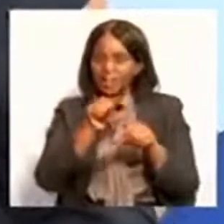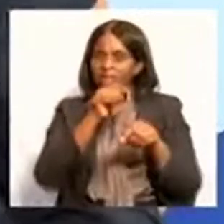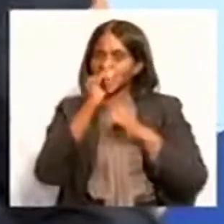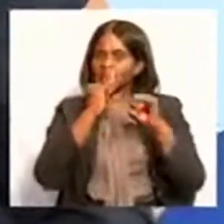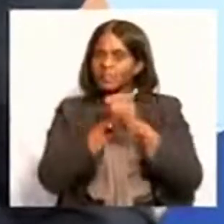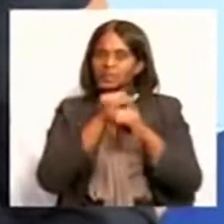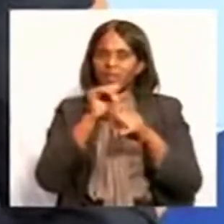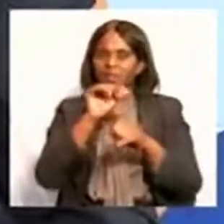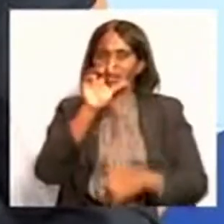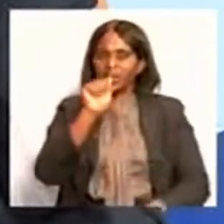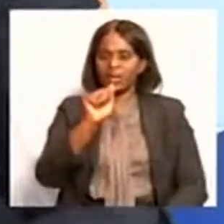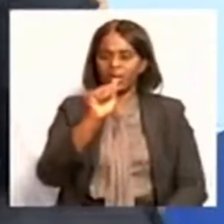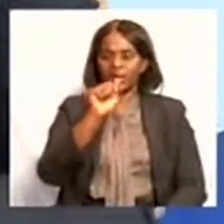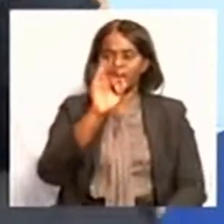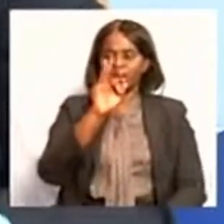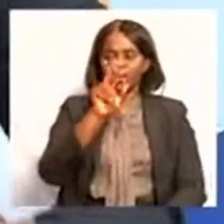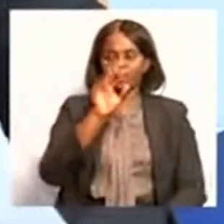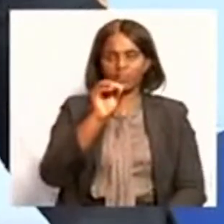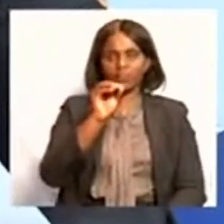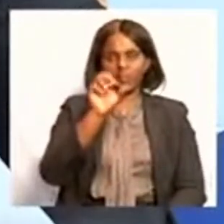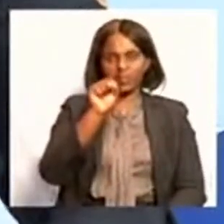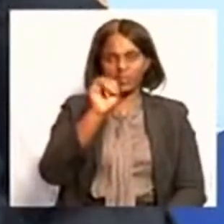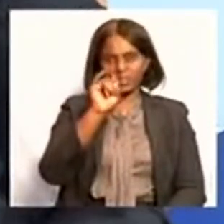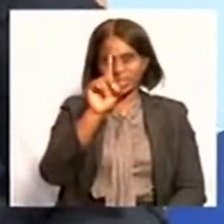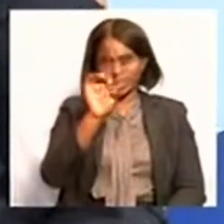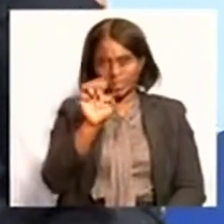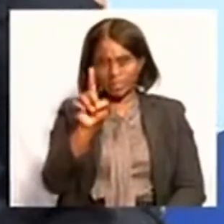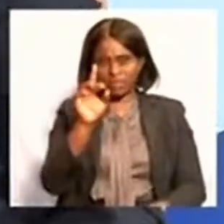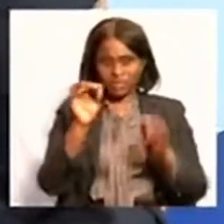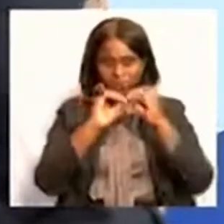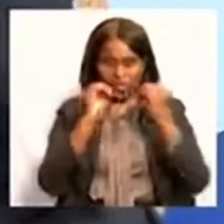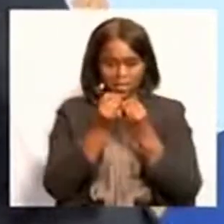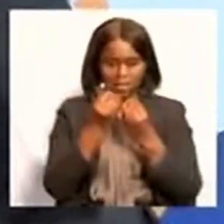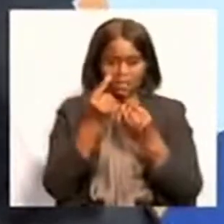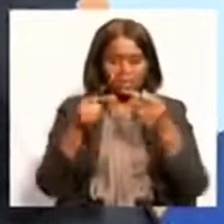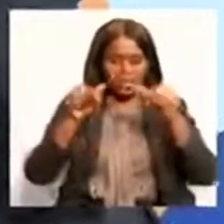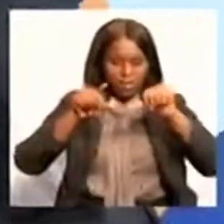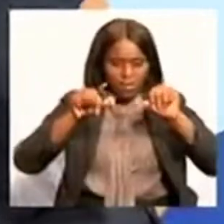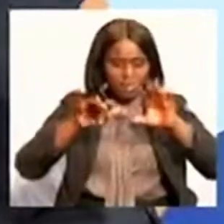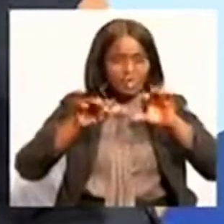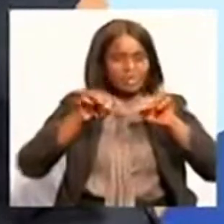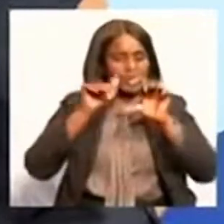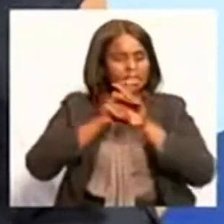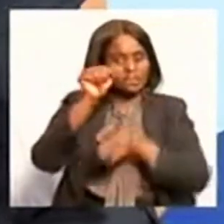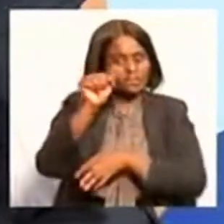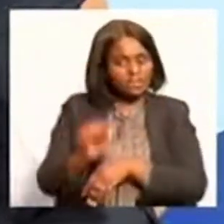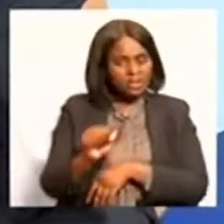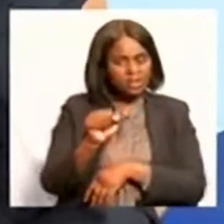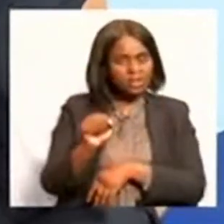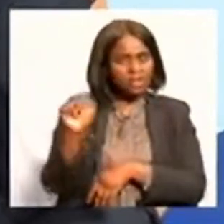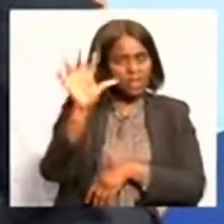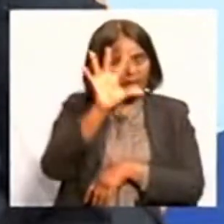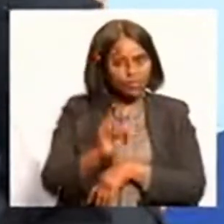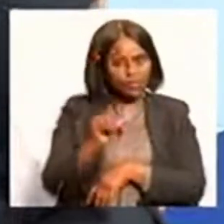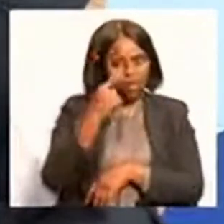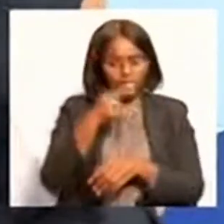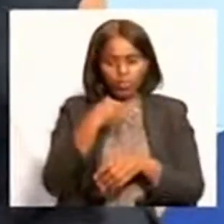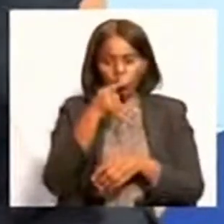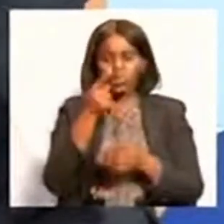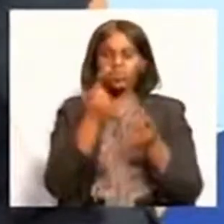called AfroSAI, which is basically a body of Auditor Generals in the region that speak English. So